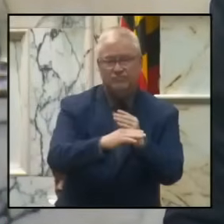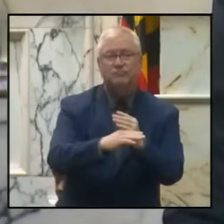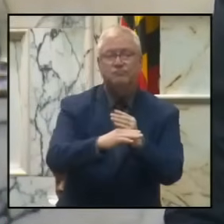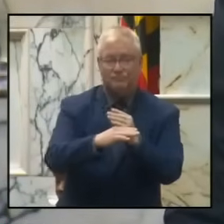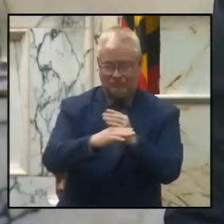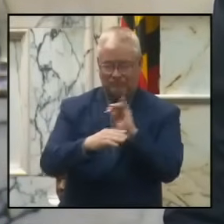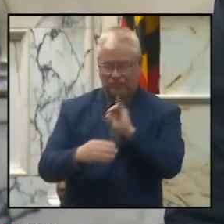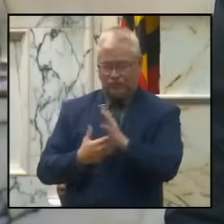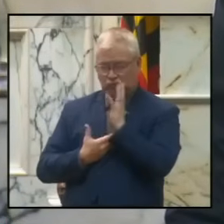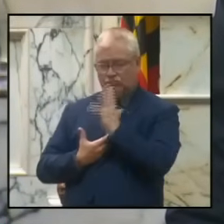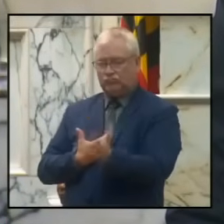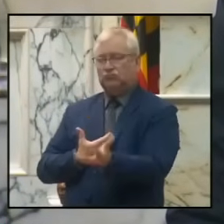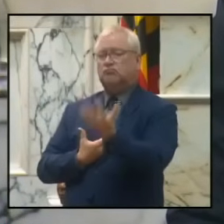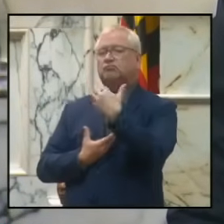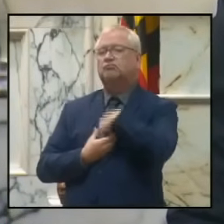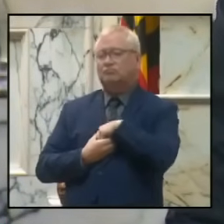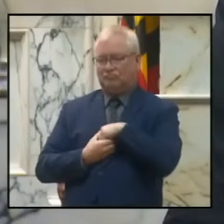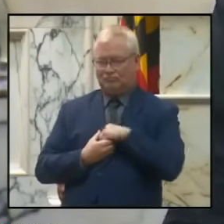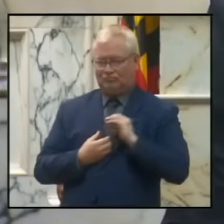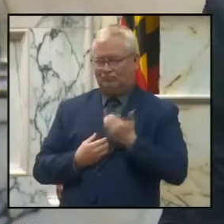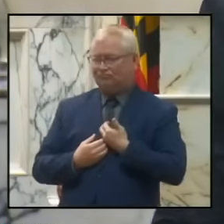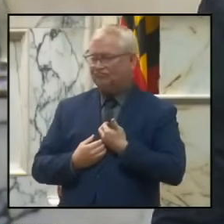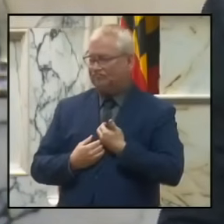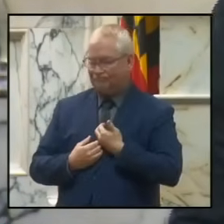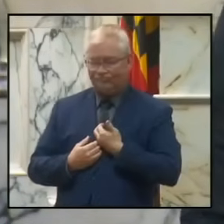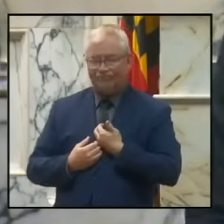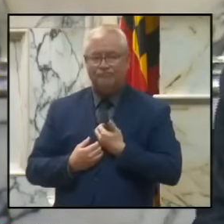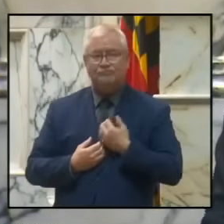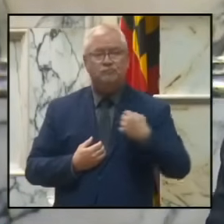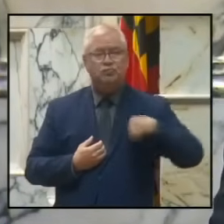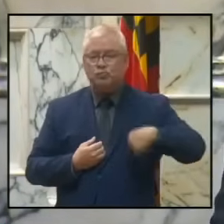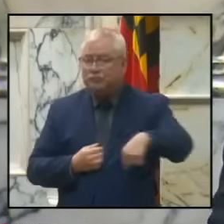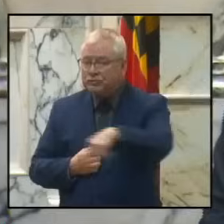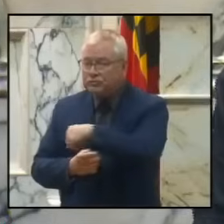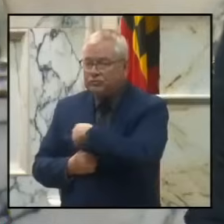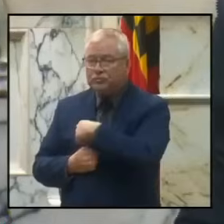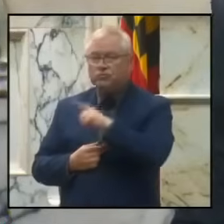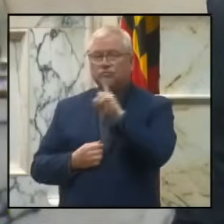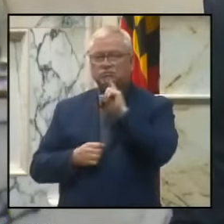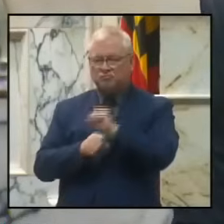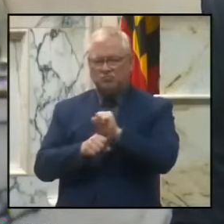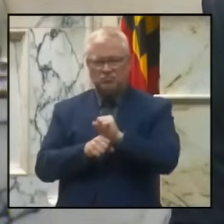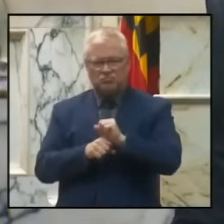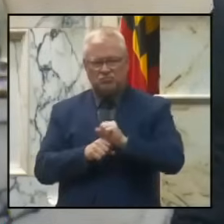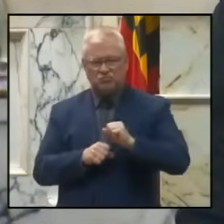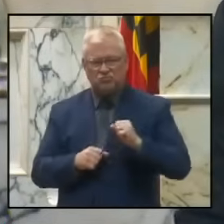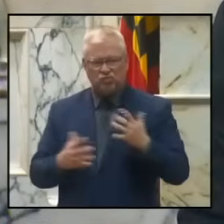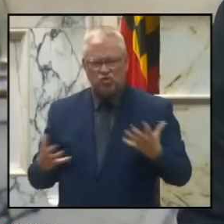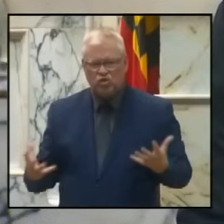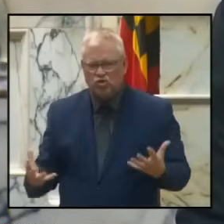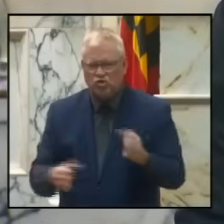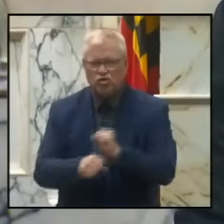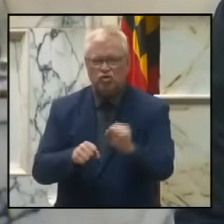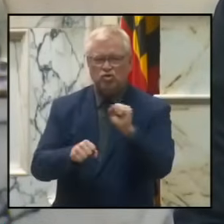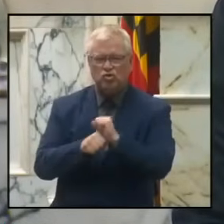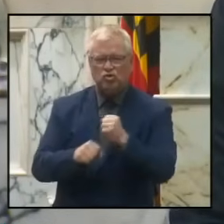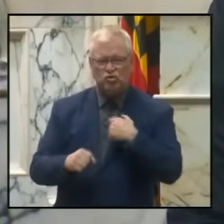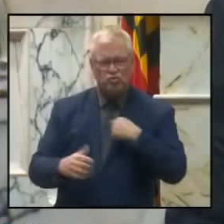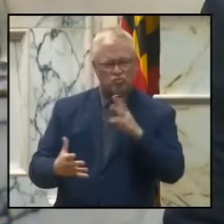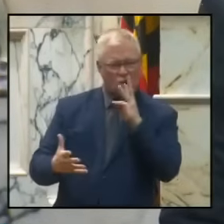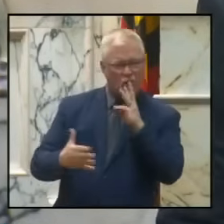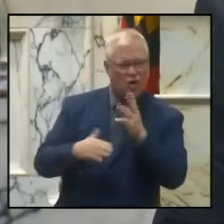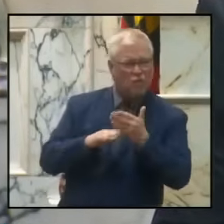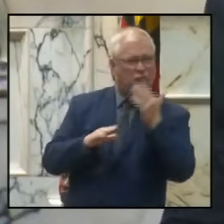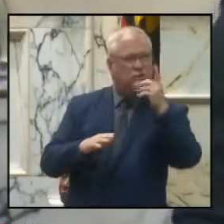us. We are the watermen who are rising before the sun. We